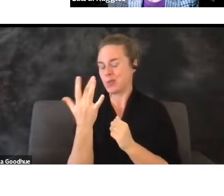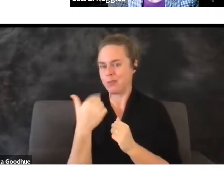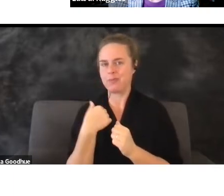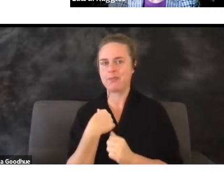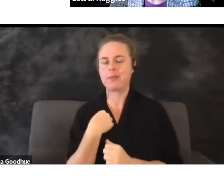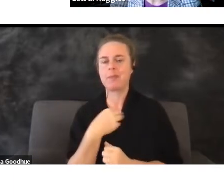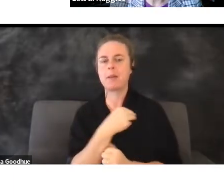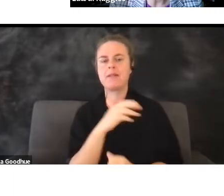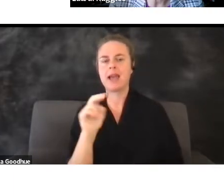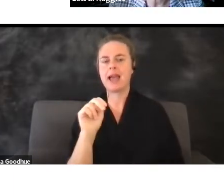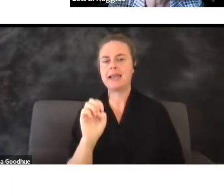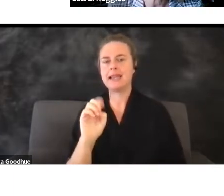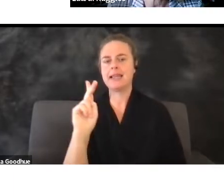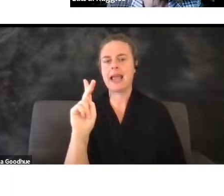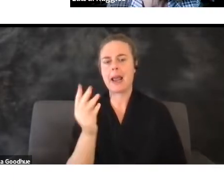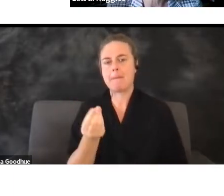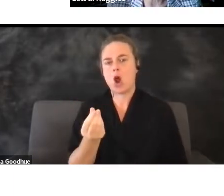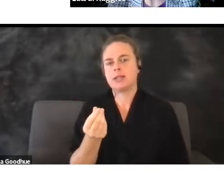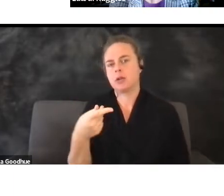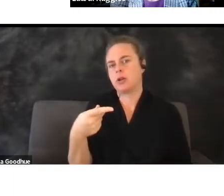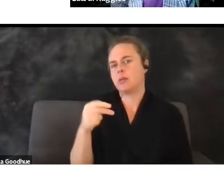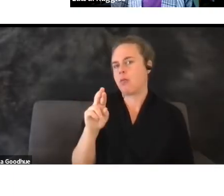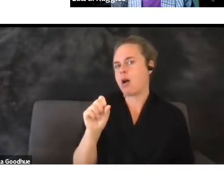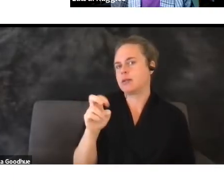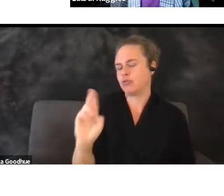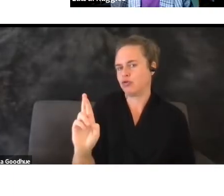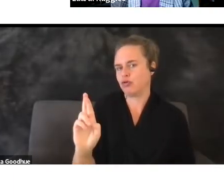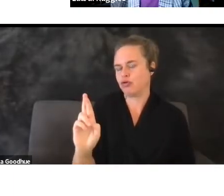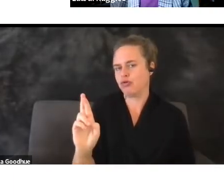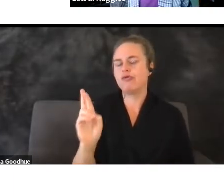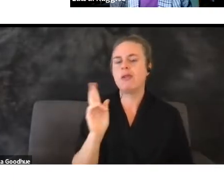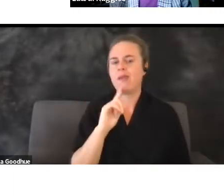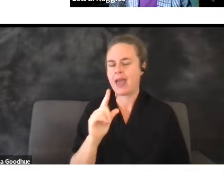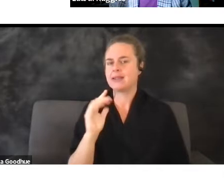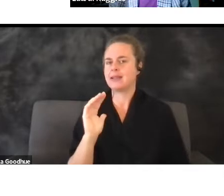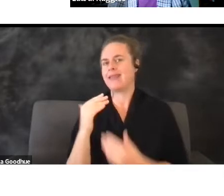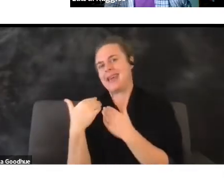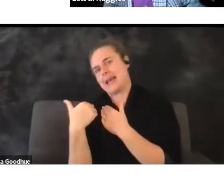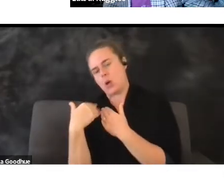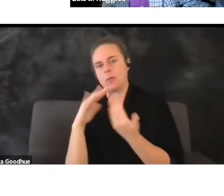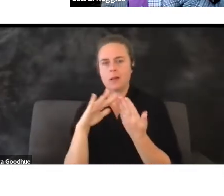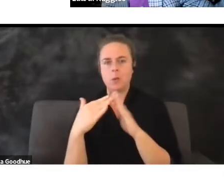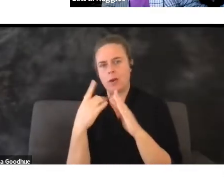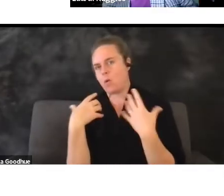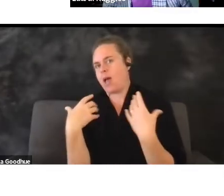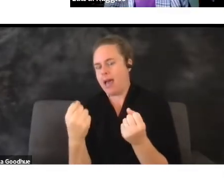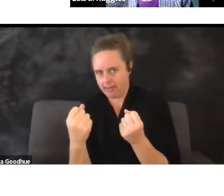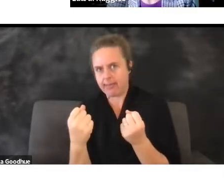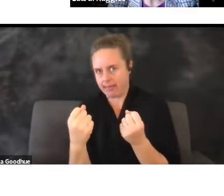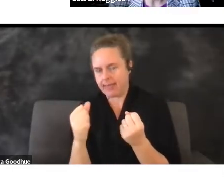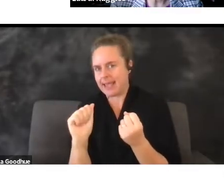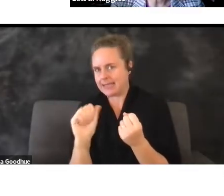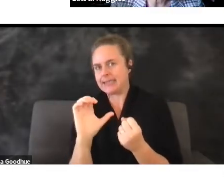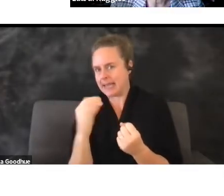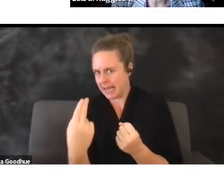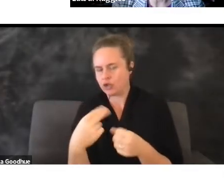of NEK Prosper, which is the accountable community for health in the lower half of the